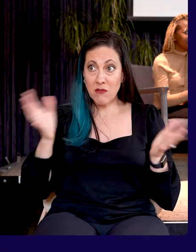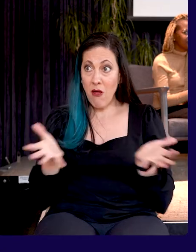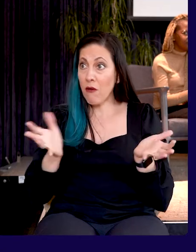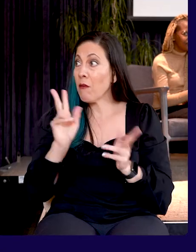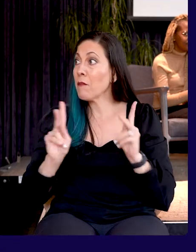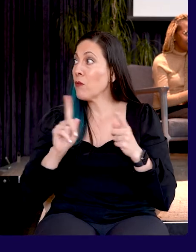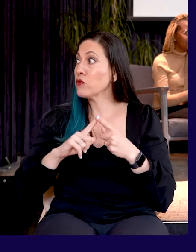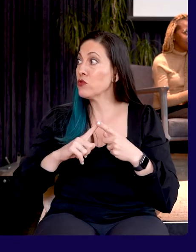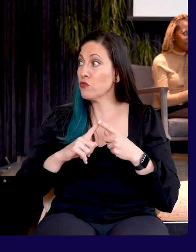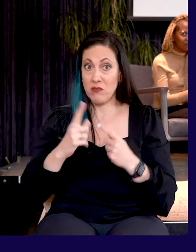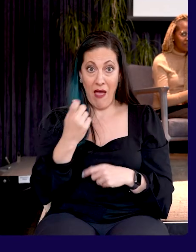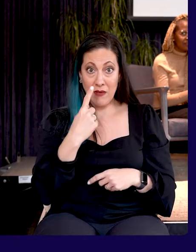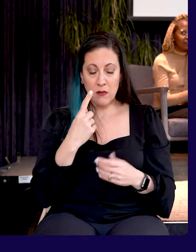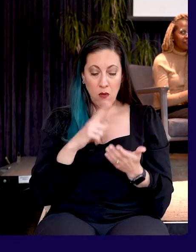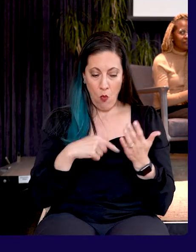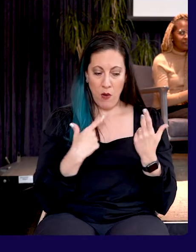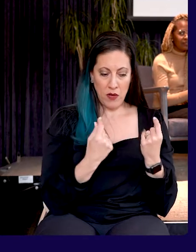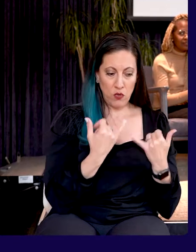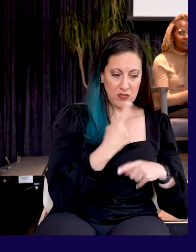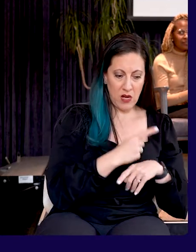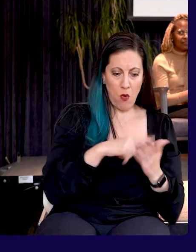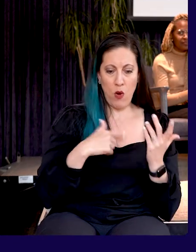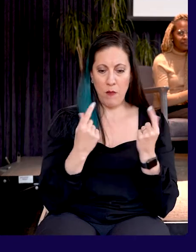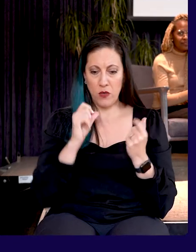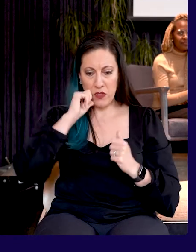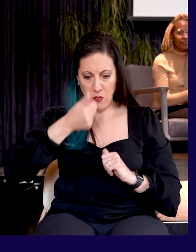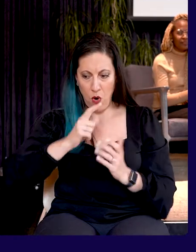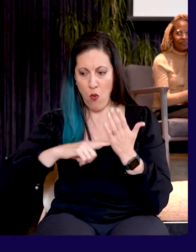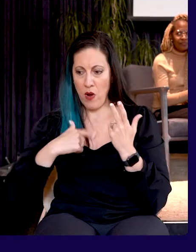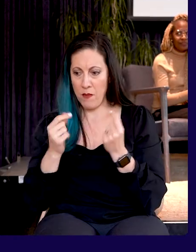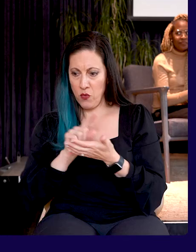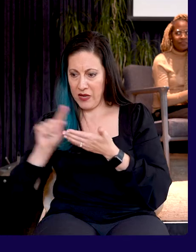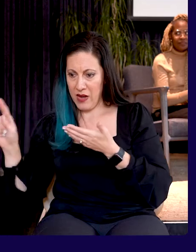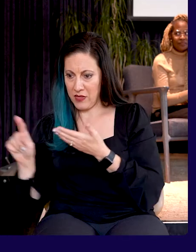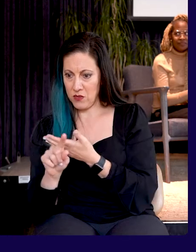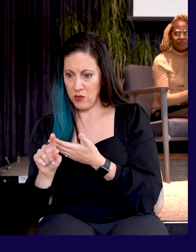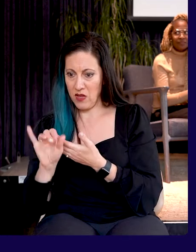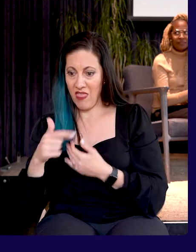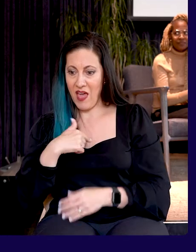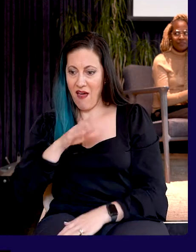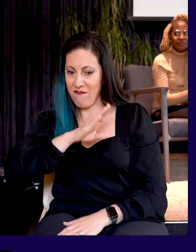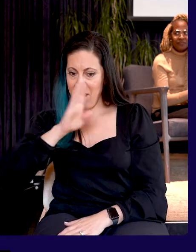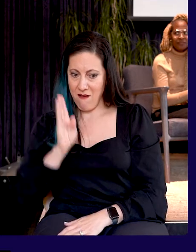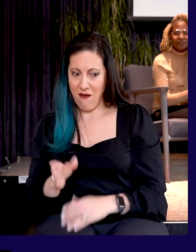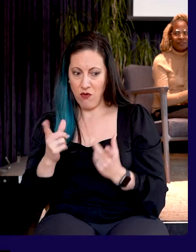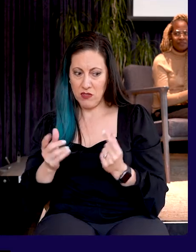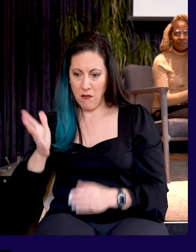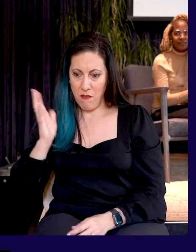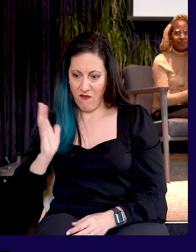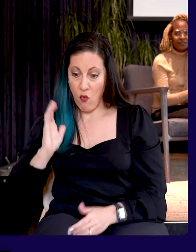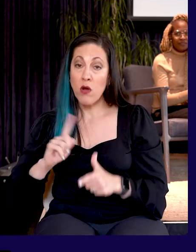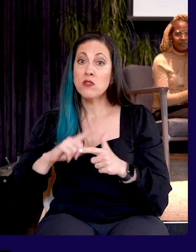encourage people to ask is, what am I doing today? What am I doing tomorrow? What am I doing next week that I've never done before in order to